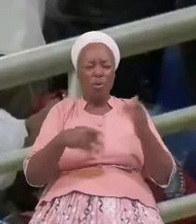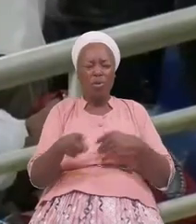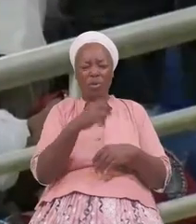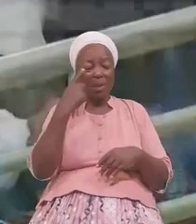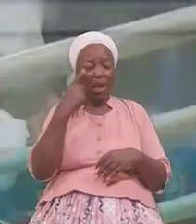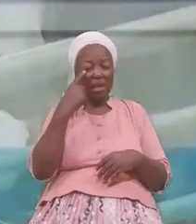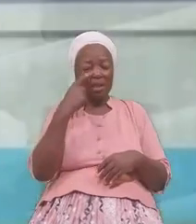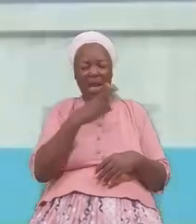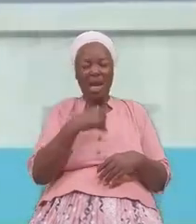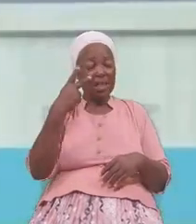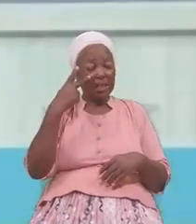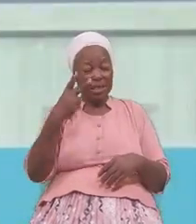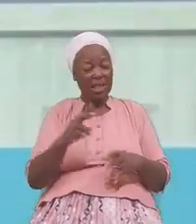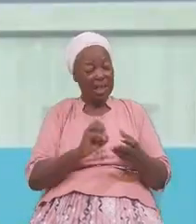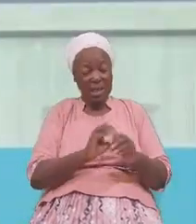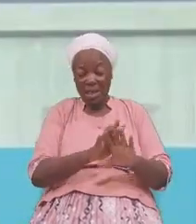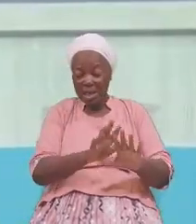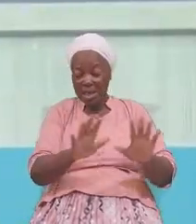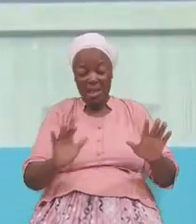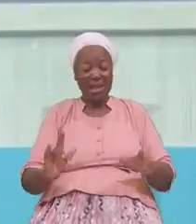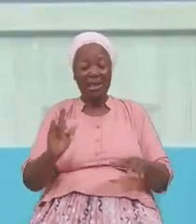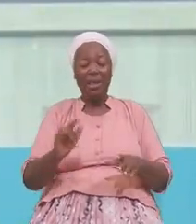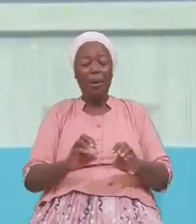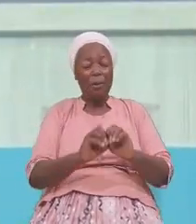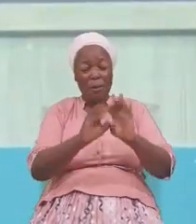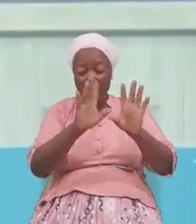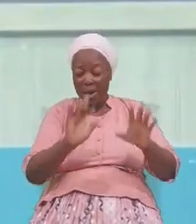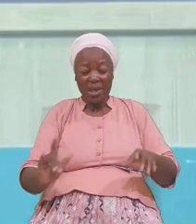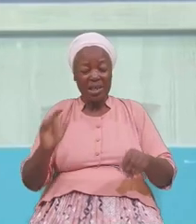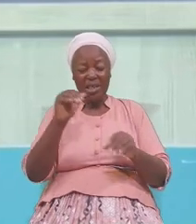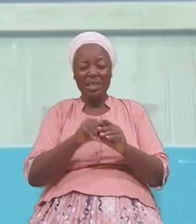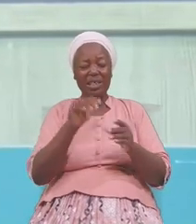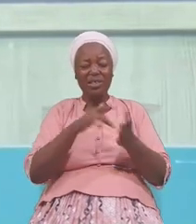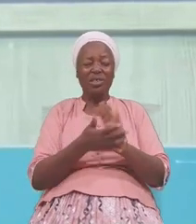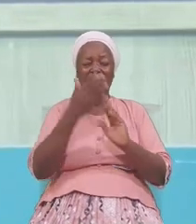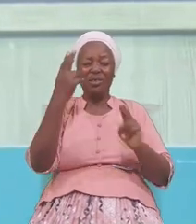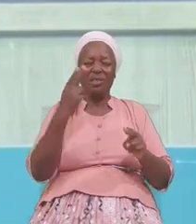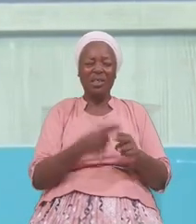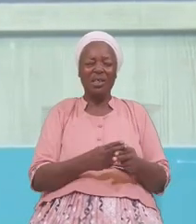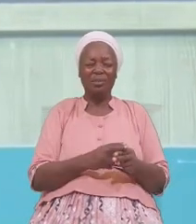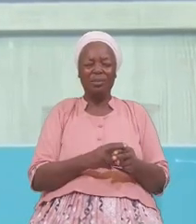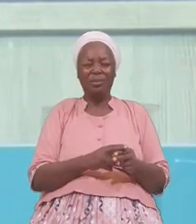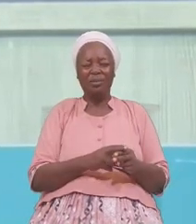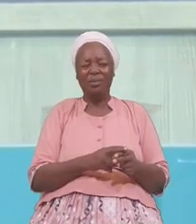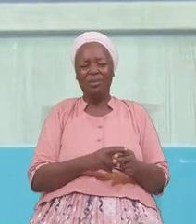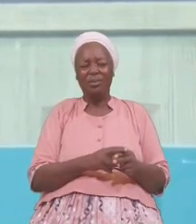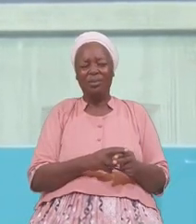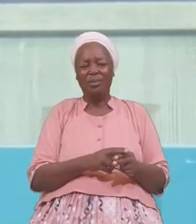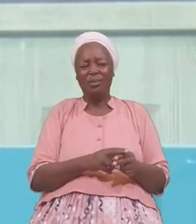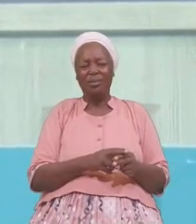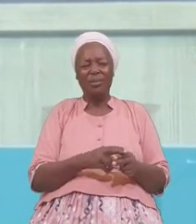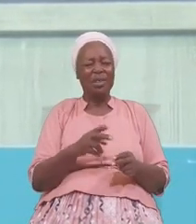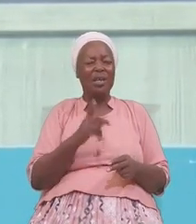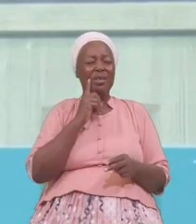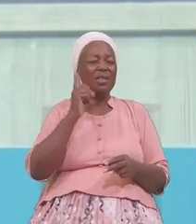eyes and see clearly, brightly, in Jesus' name. Deaf